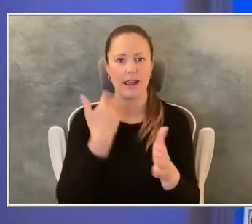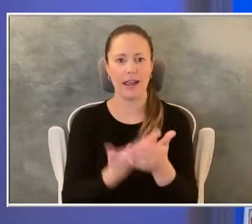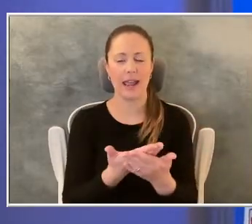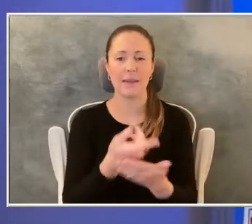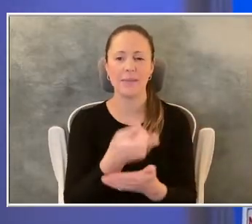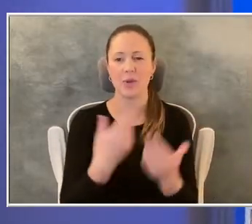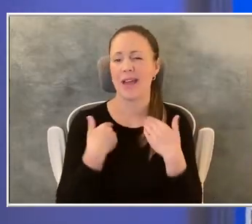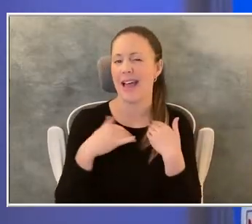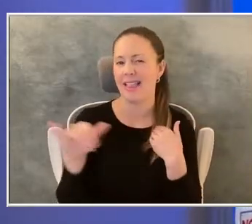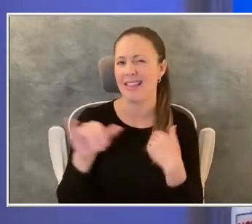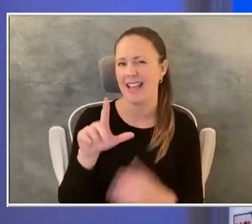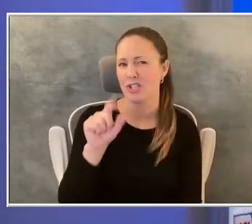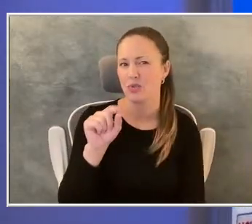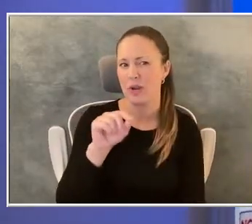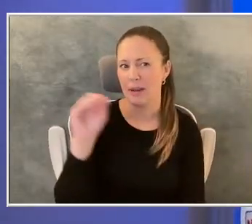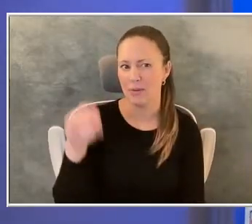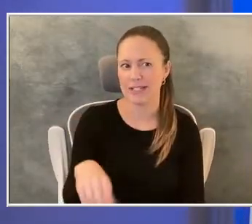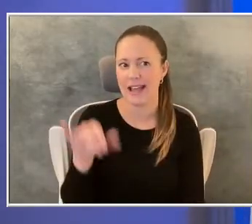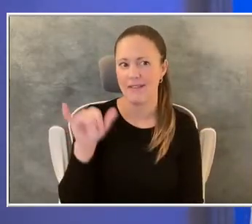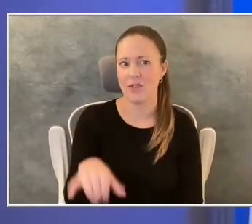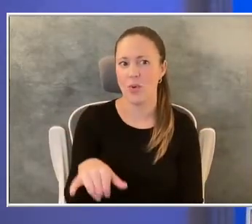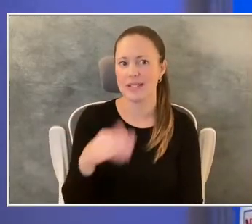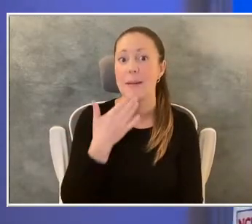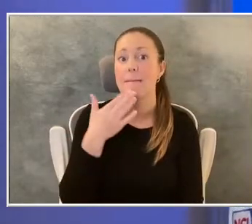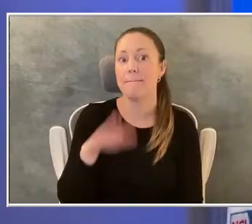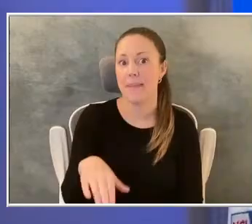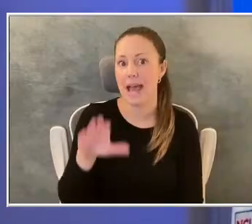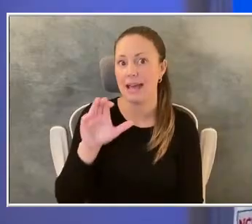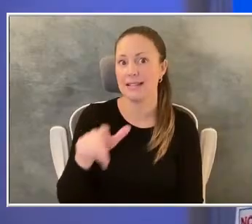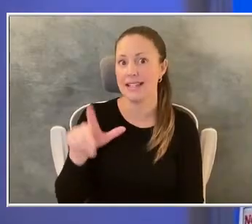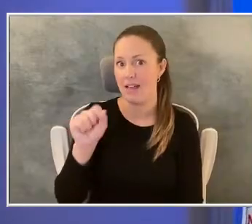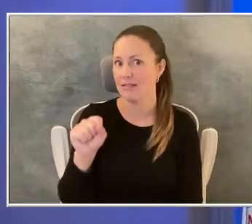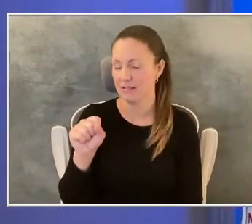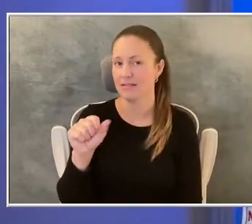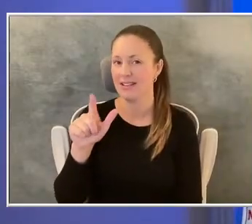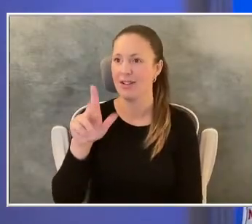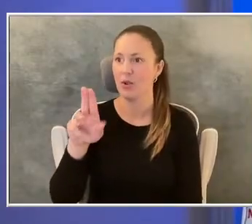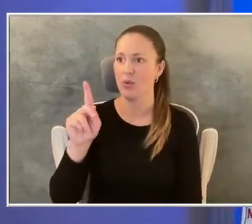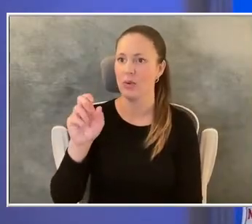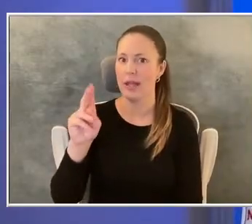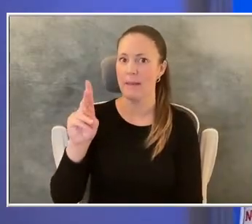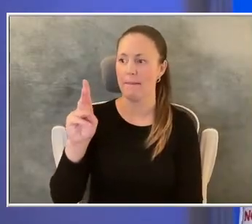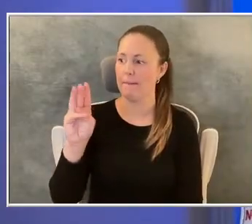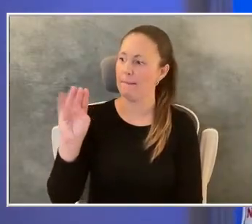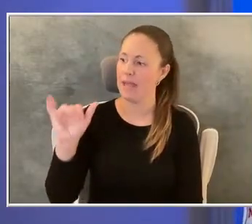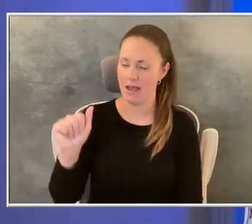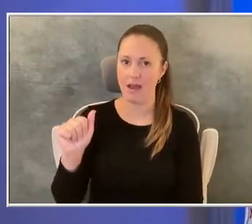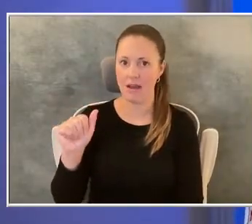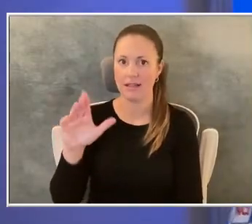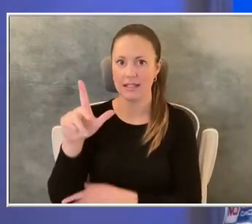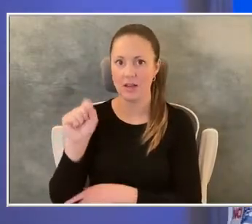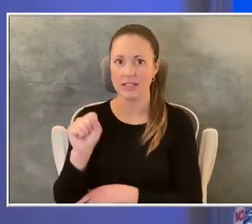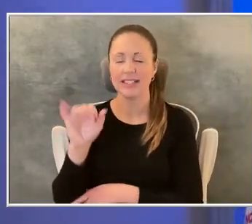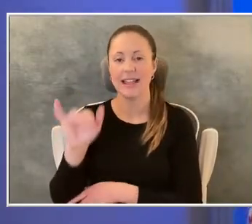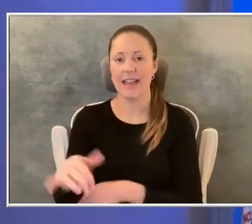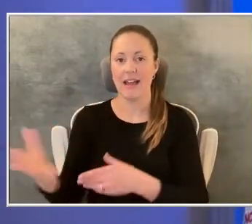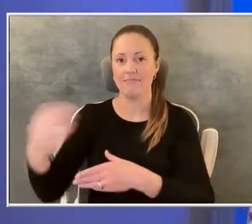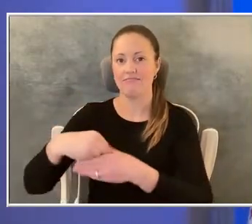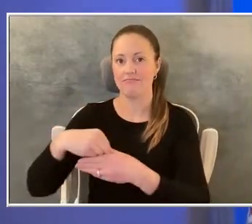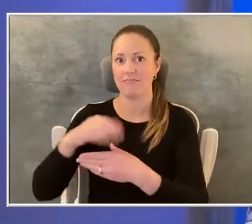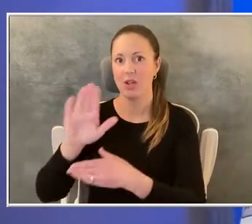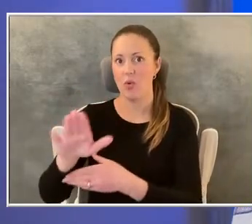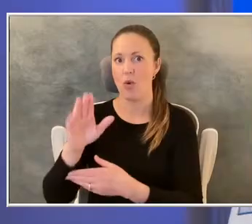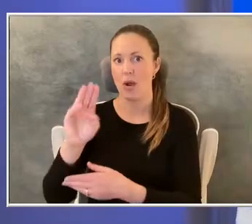12% of those bad cells, which we call leukemic cells, in your bone marrow. So that's what made your MDS high